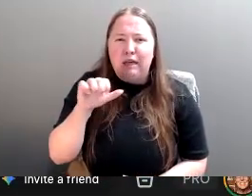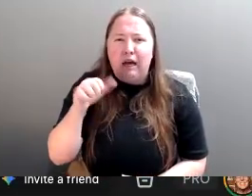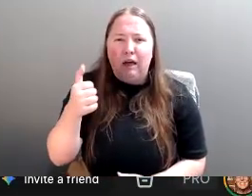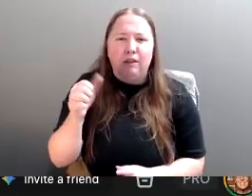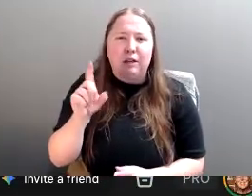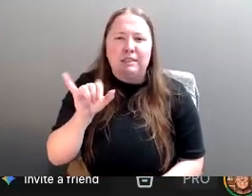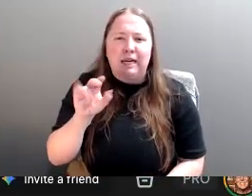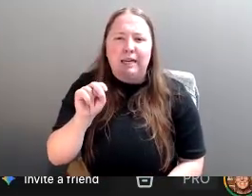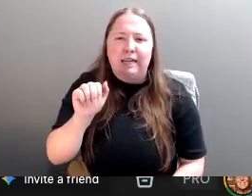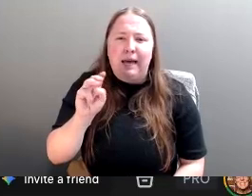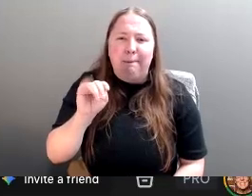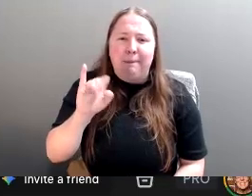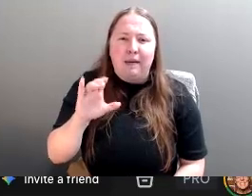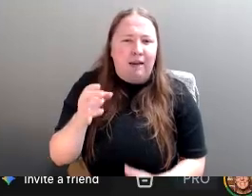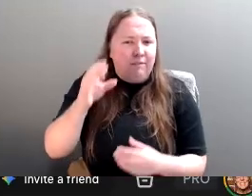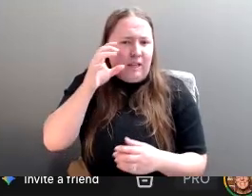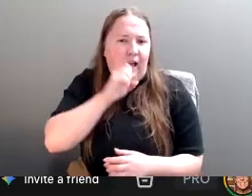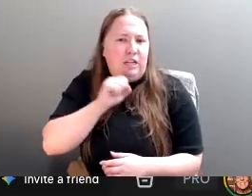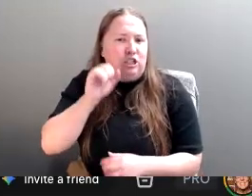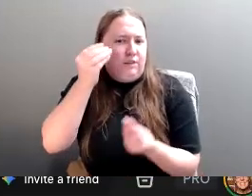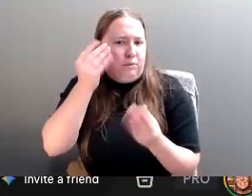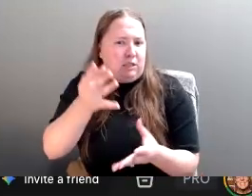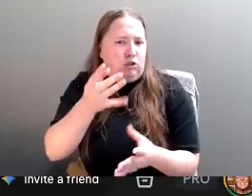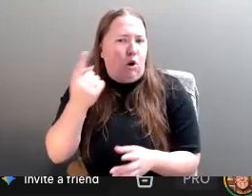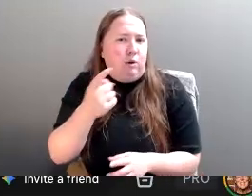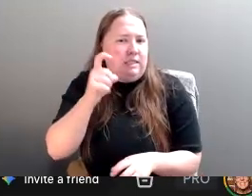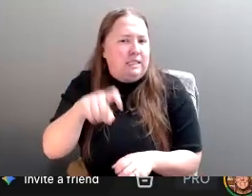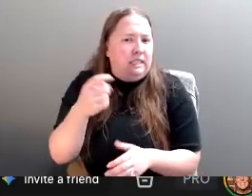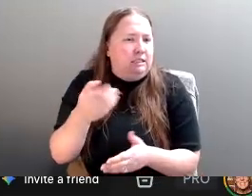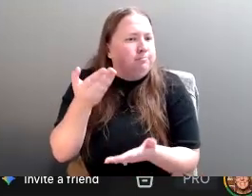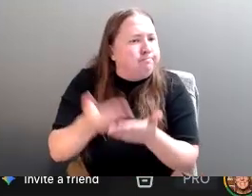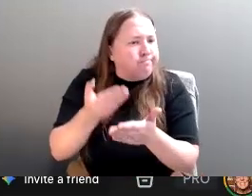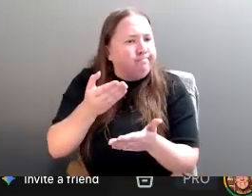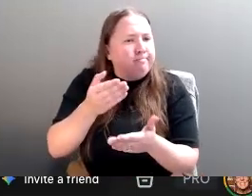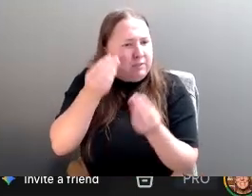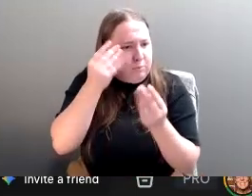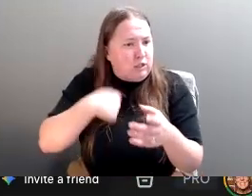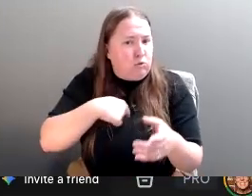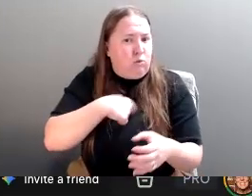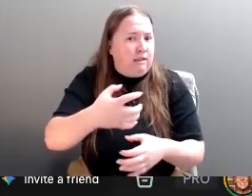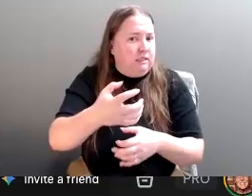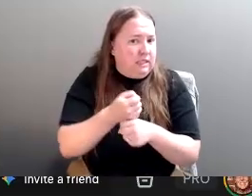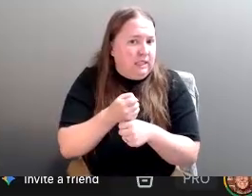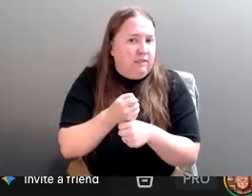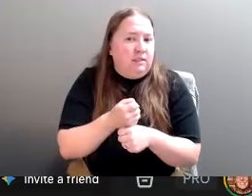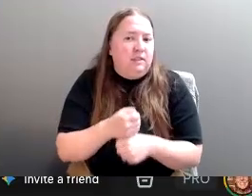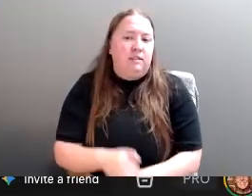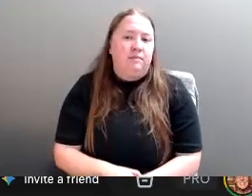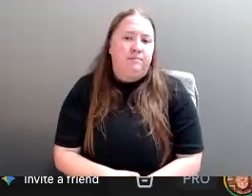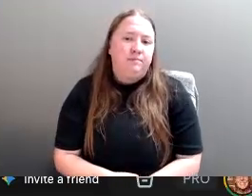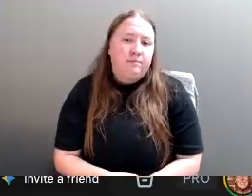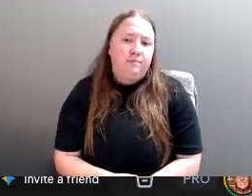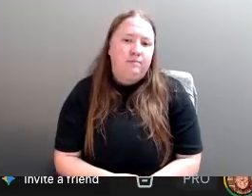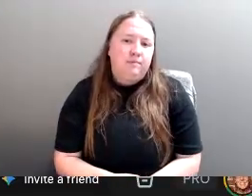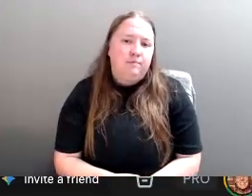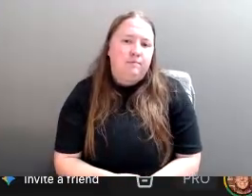age of information is always needed to vet the information we're receiving, right? As opposed to going a reference library,